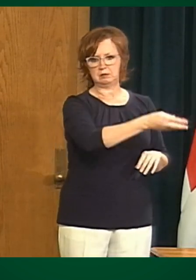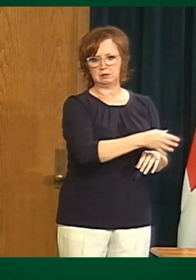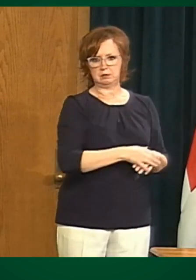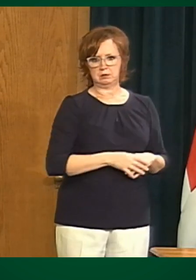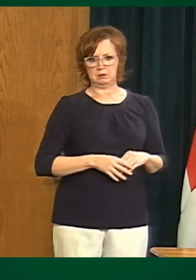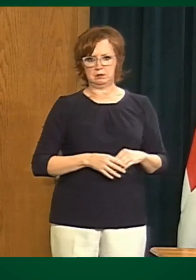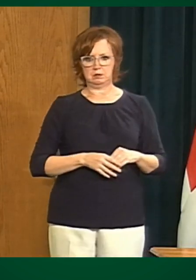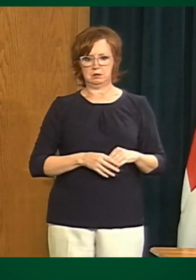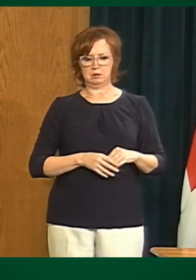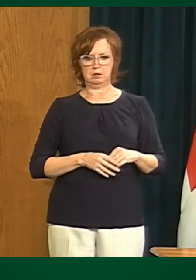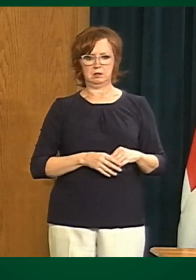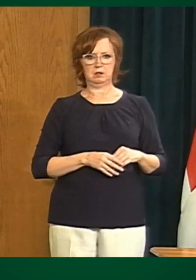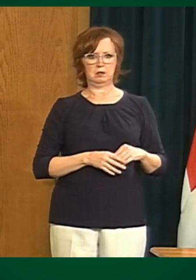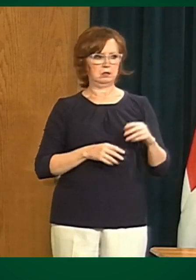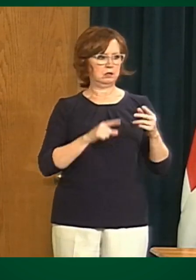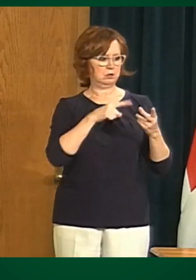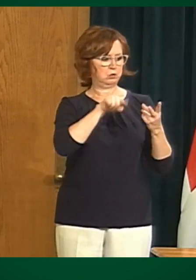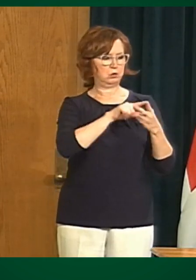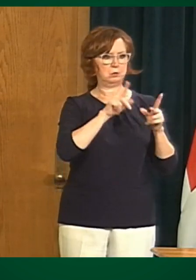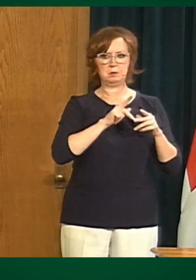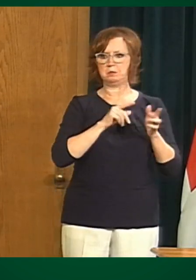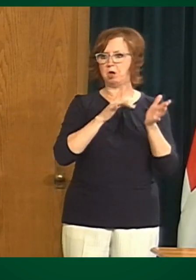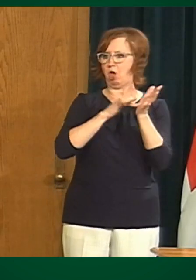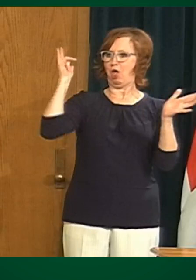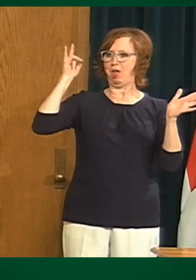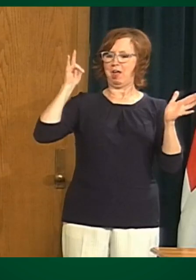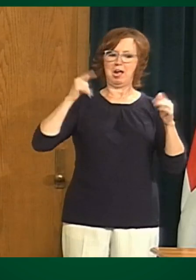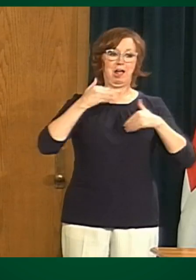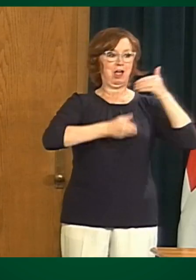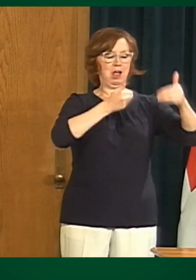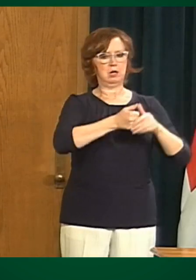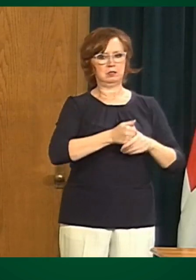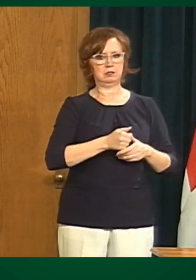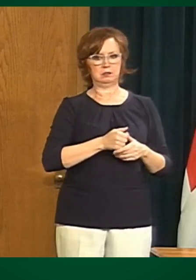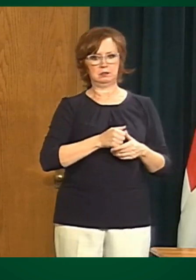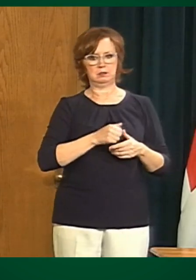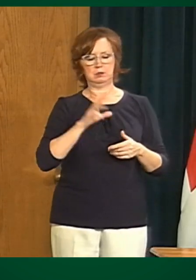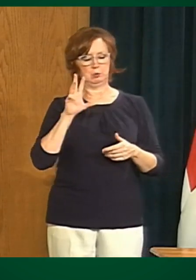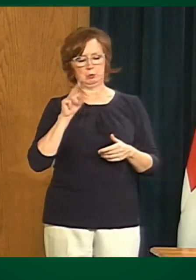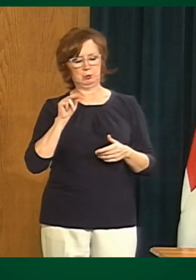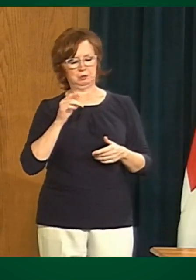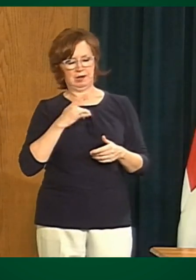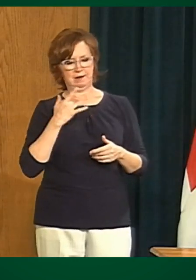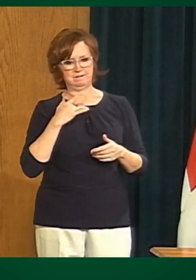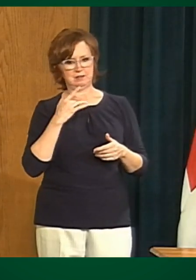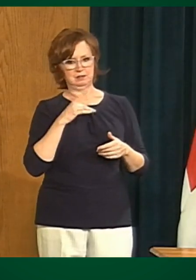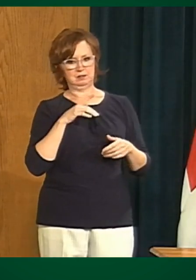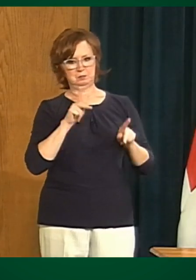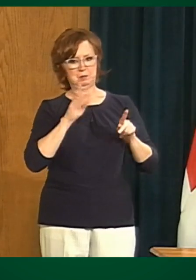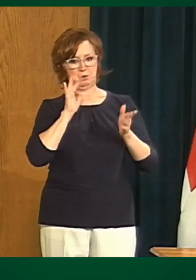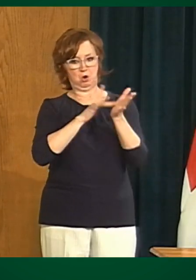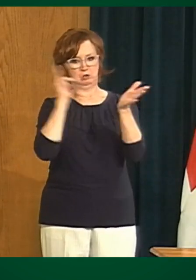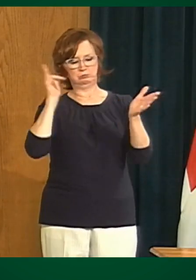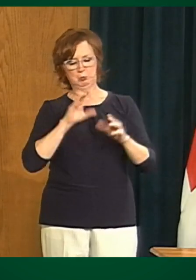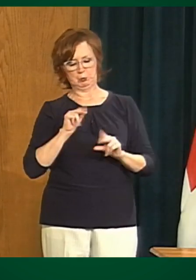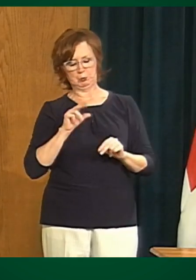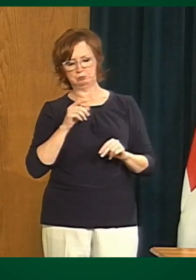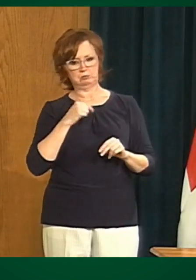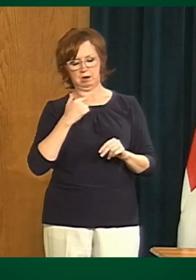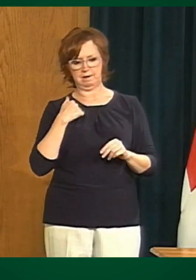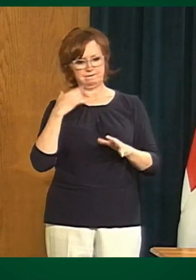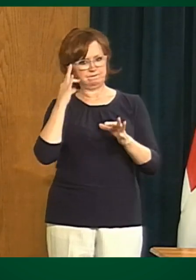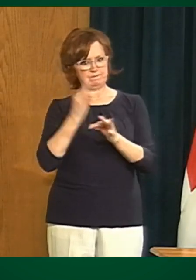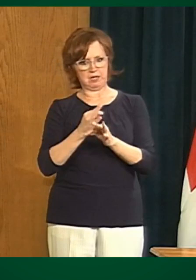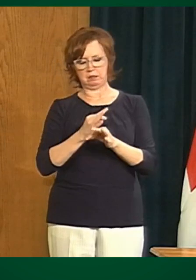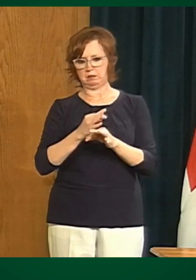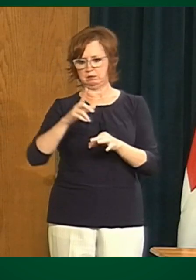little and they might end up taking a lot? No, I have faith in the people of this province that they will not take a lot. They will take this